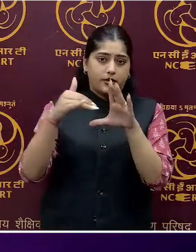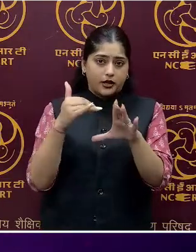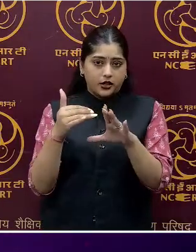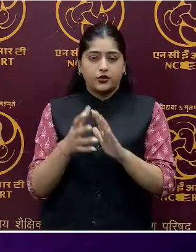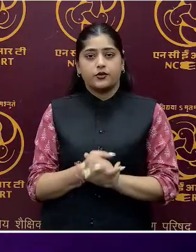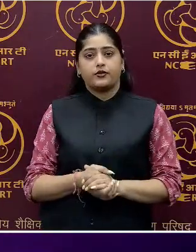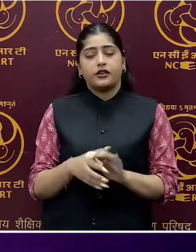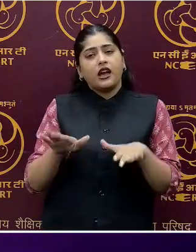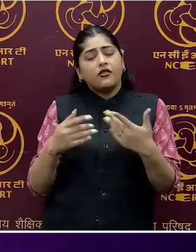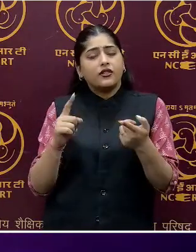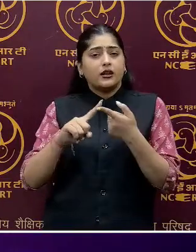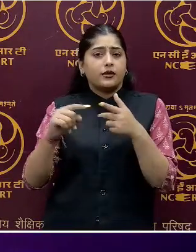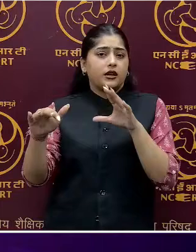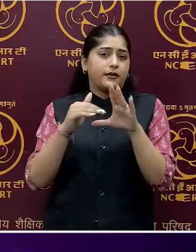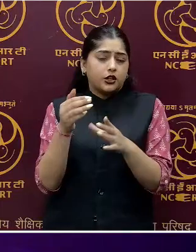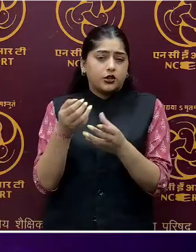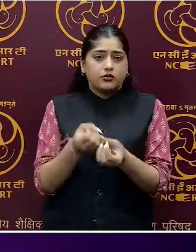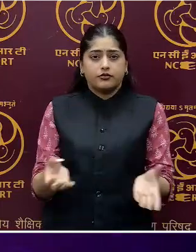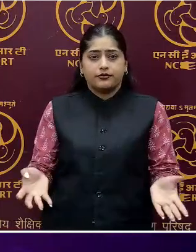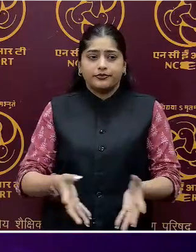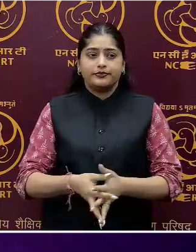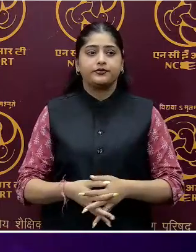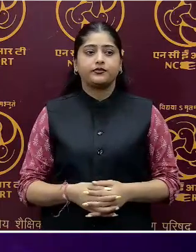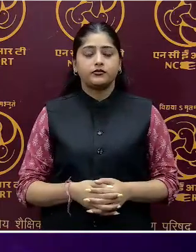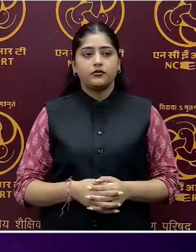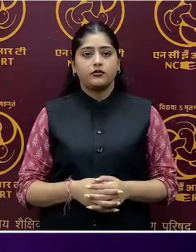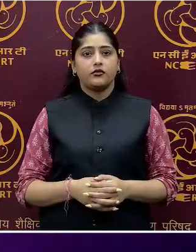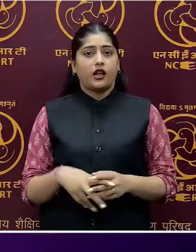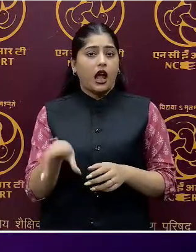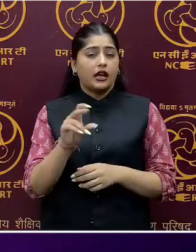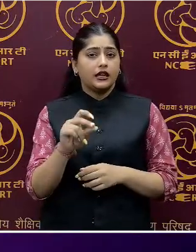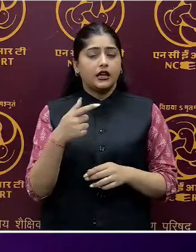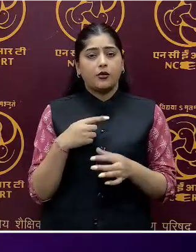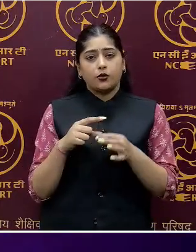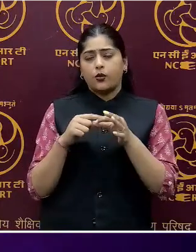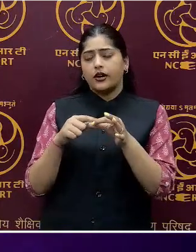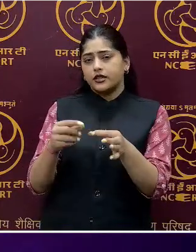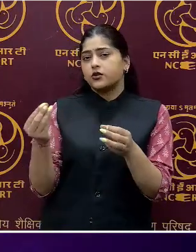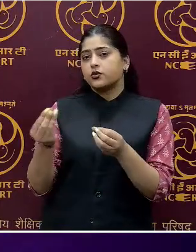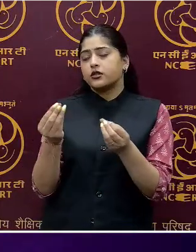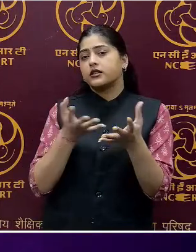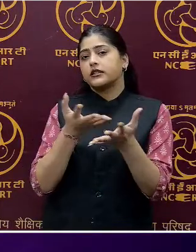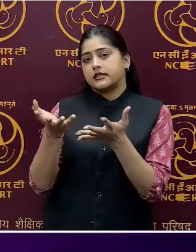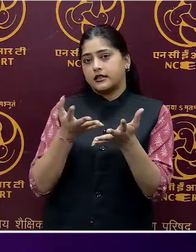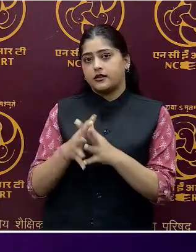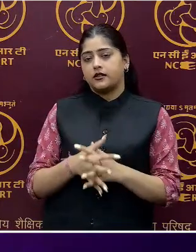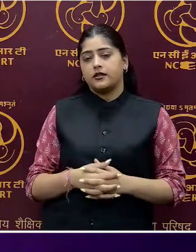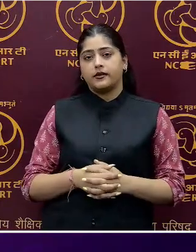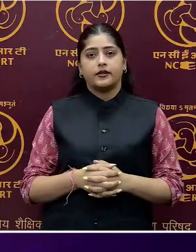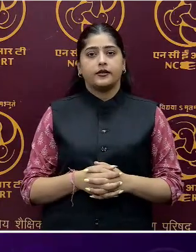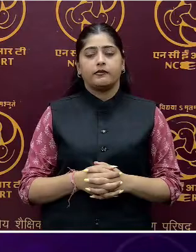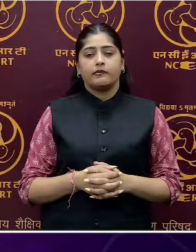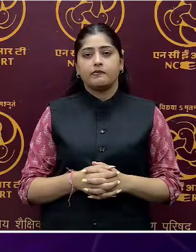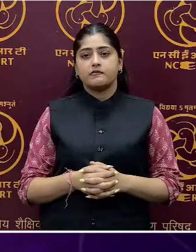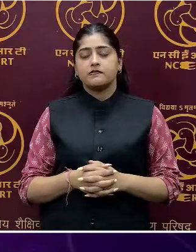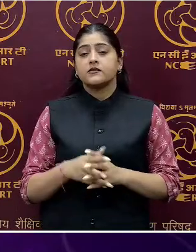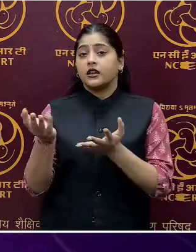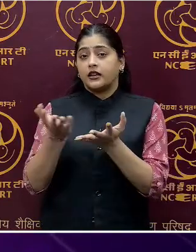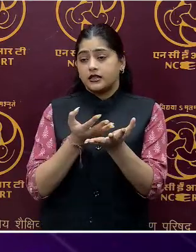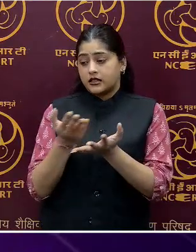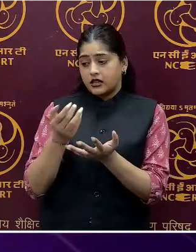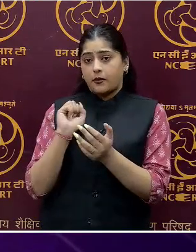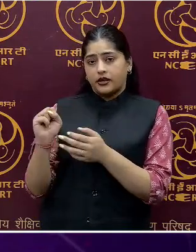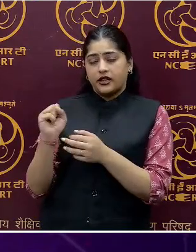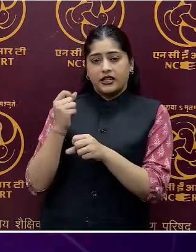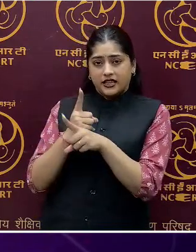official. Yes. Okay. So here are the questions. Again, we will discuss some questions, and here it is mentioned. Discuss with your teacher